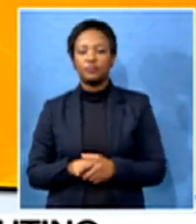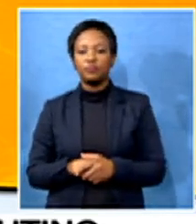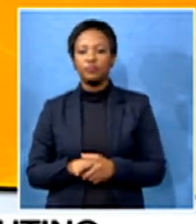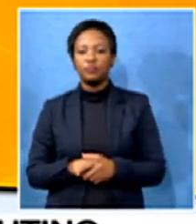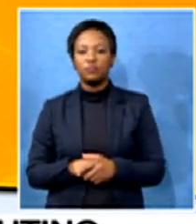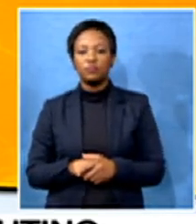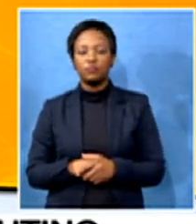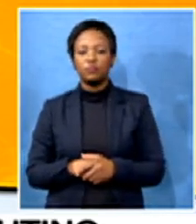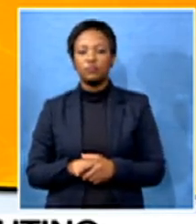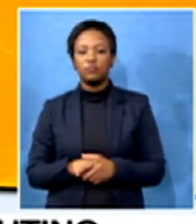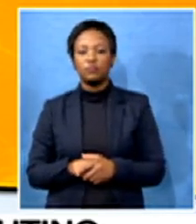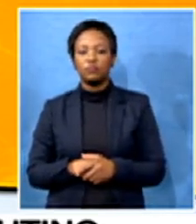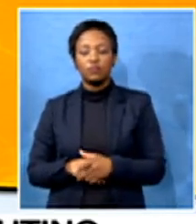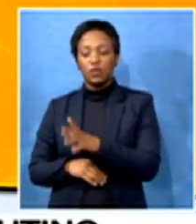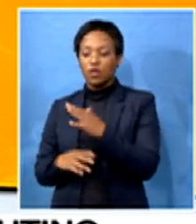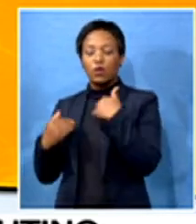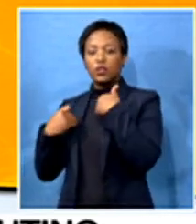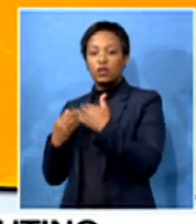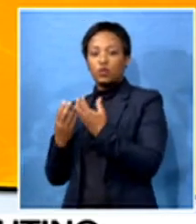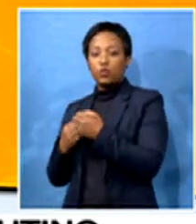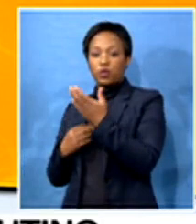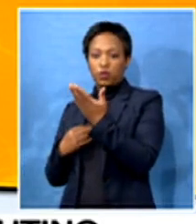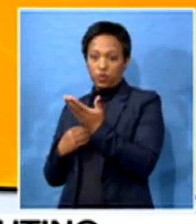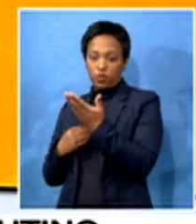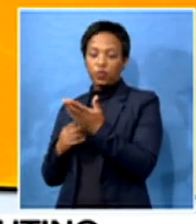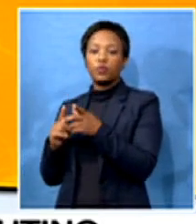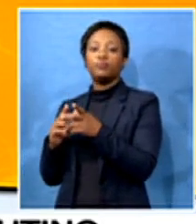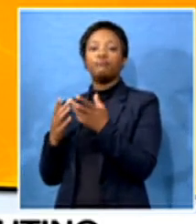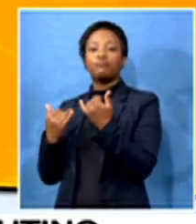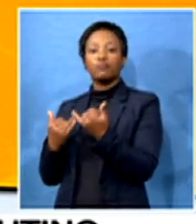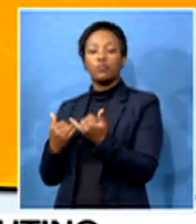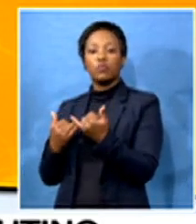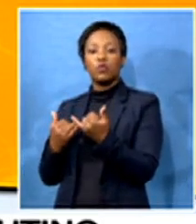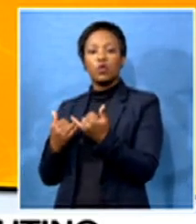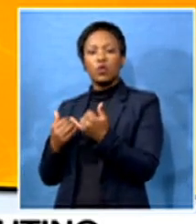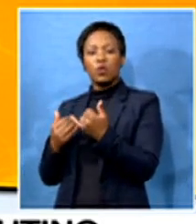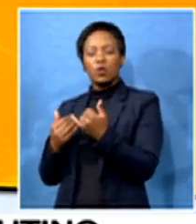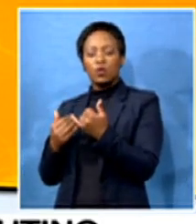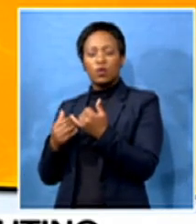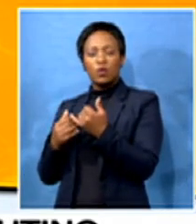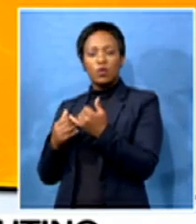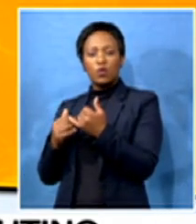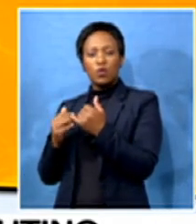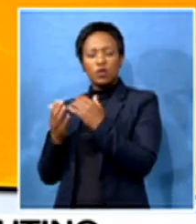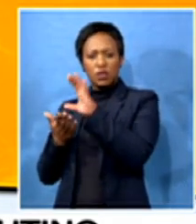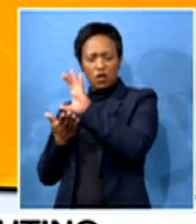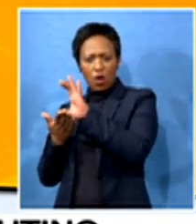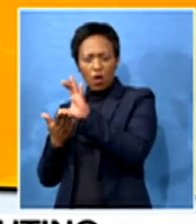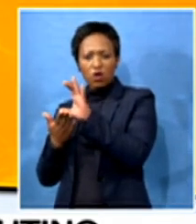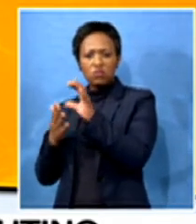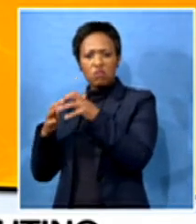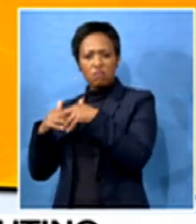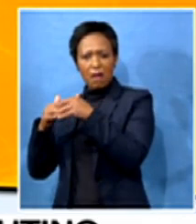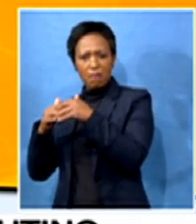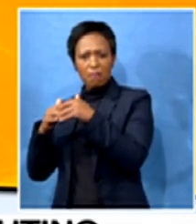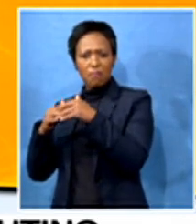Oluyemi, let's start with you, the visionary behind this particular cause. What brought you onto this particular